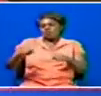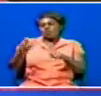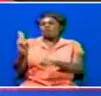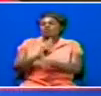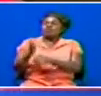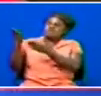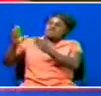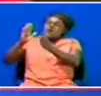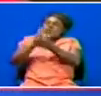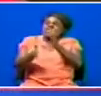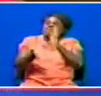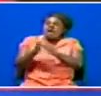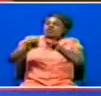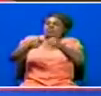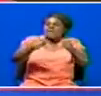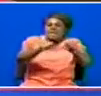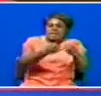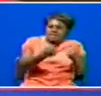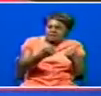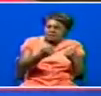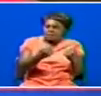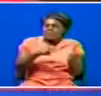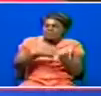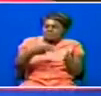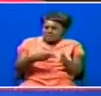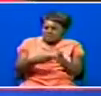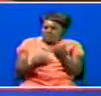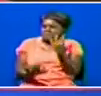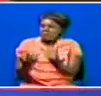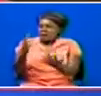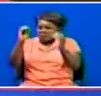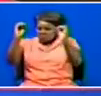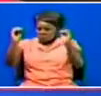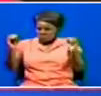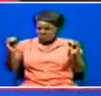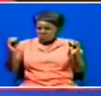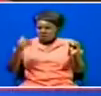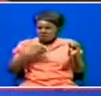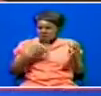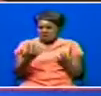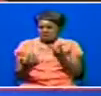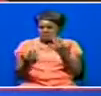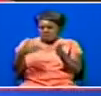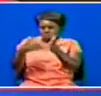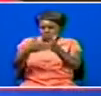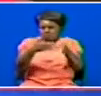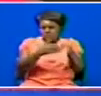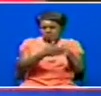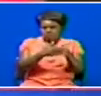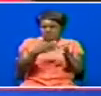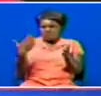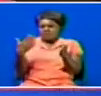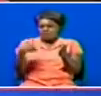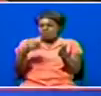it. And the thing is that it doesn't burn. There is a fire retardant element in it. And even